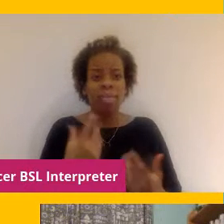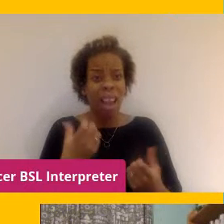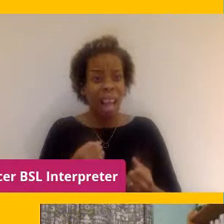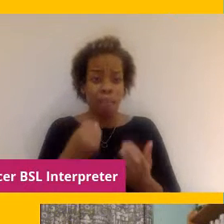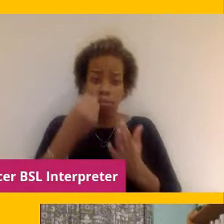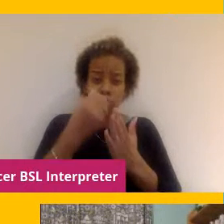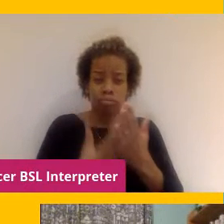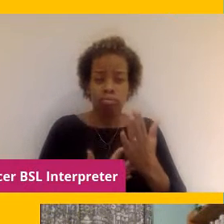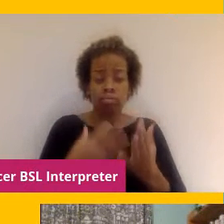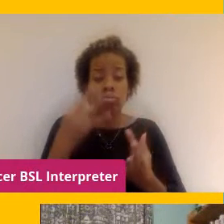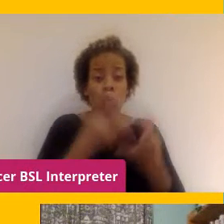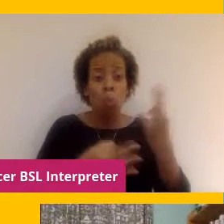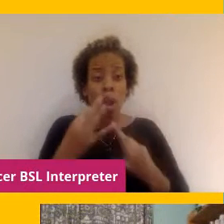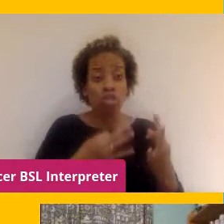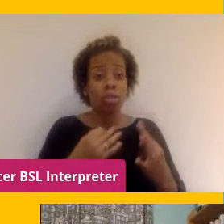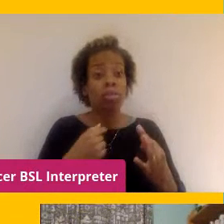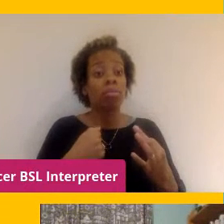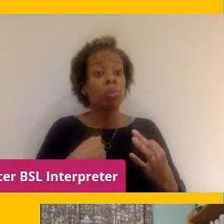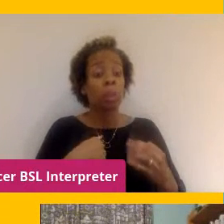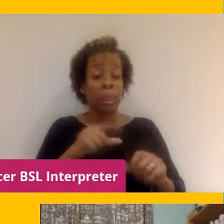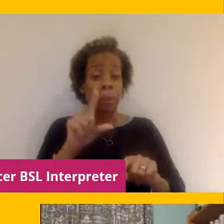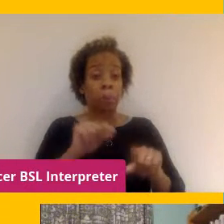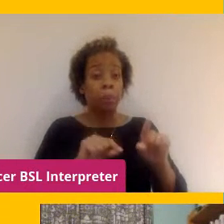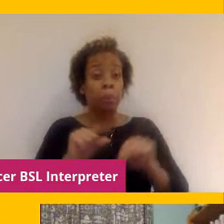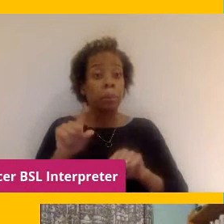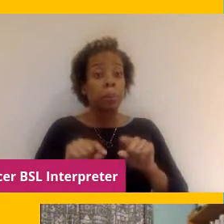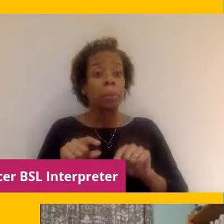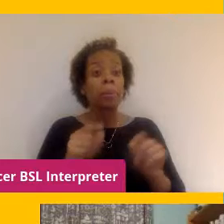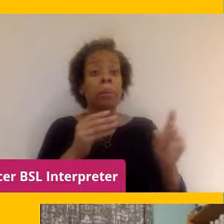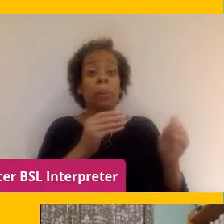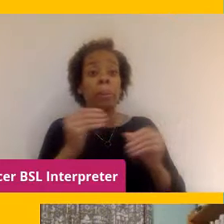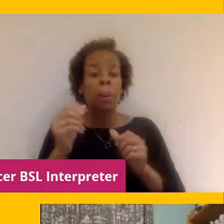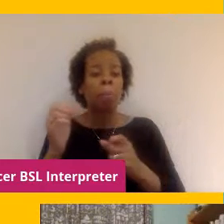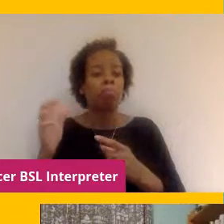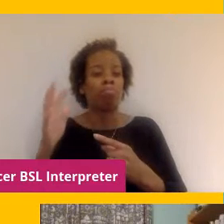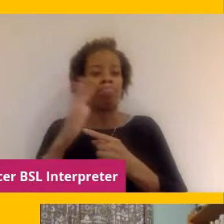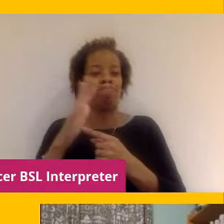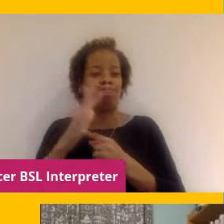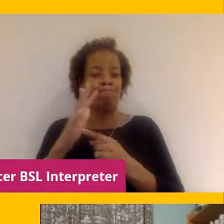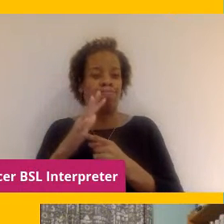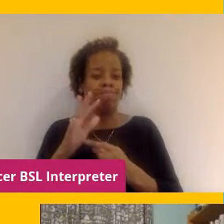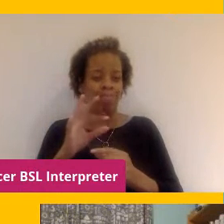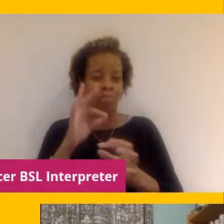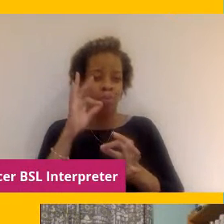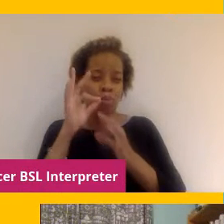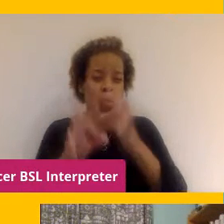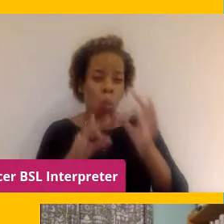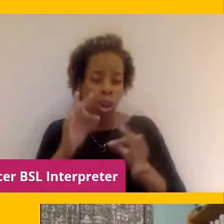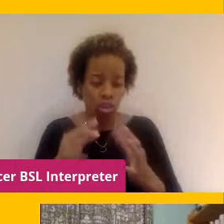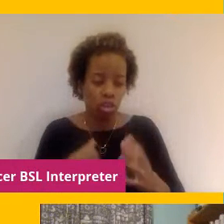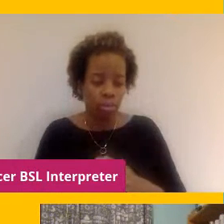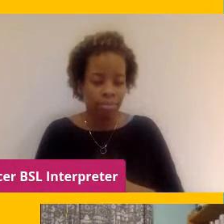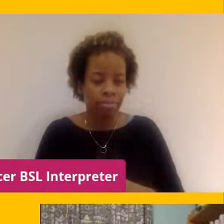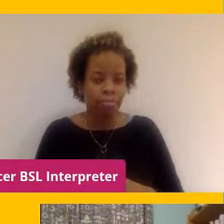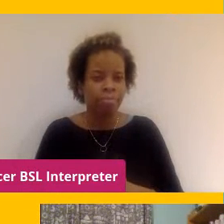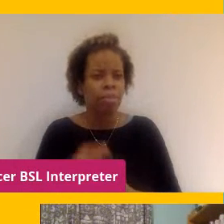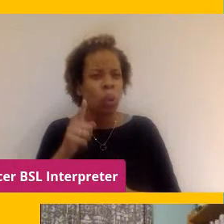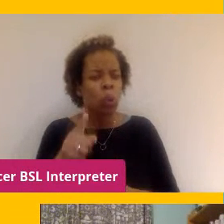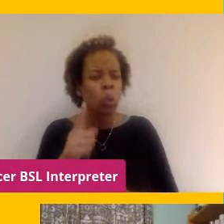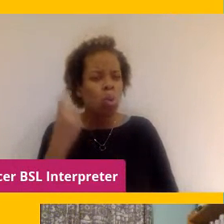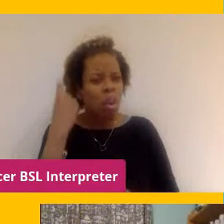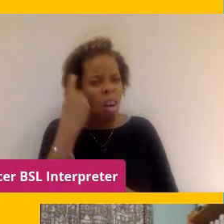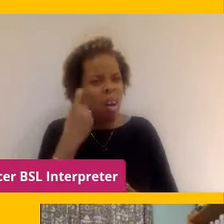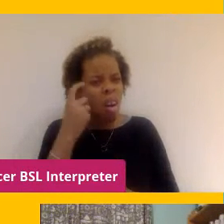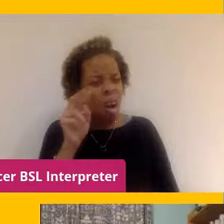have pulled out the ones that we think you know, need to be addressed sort of most urgently. But if you have additional questions